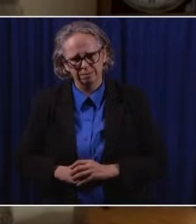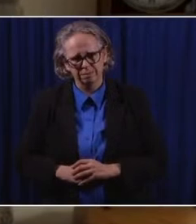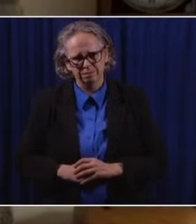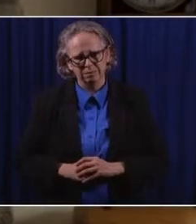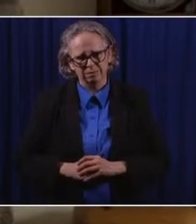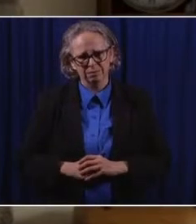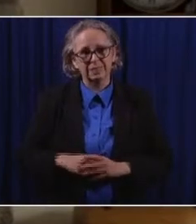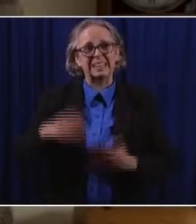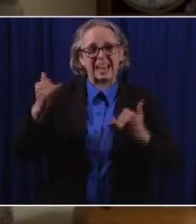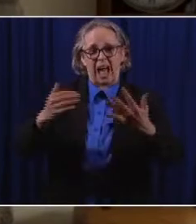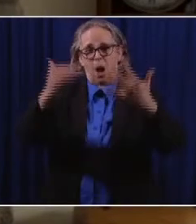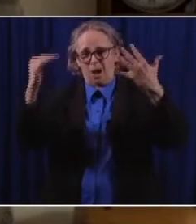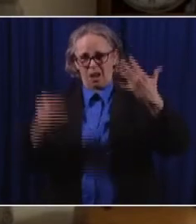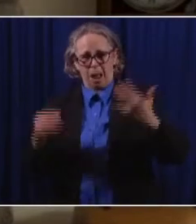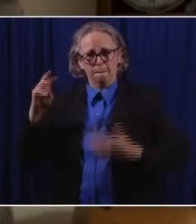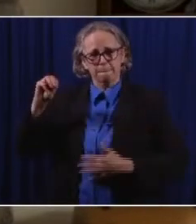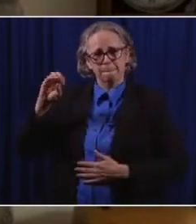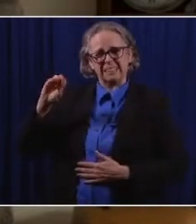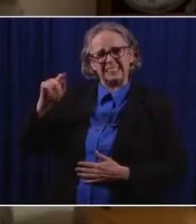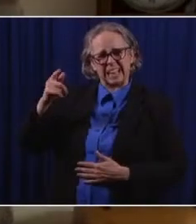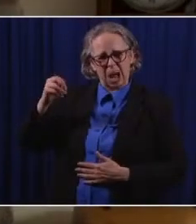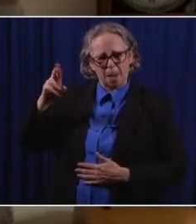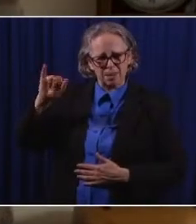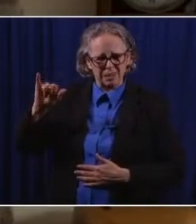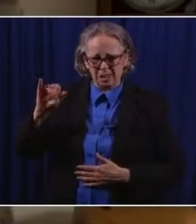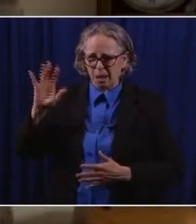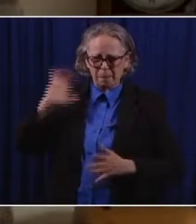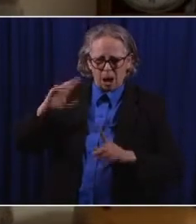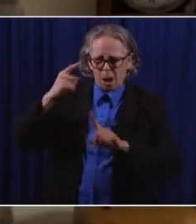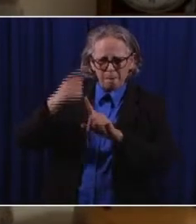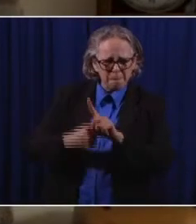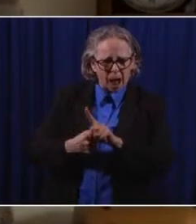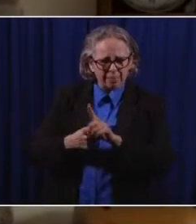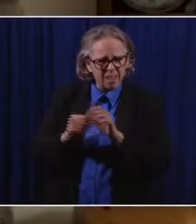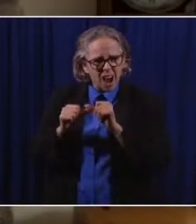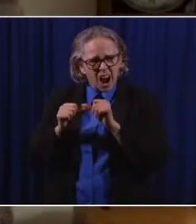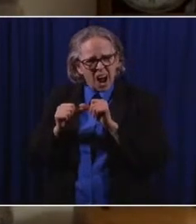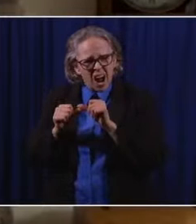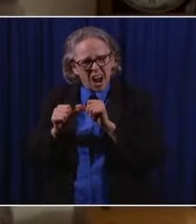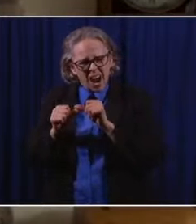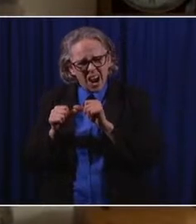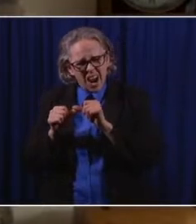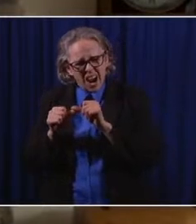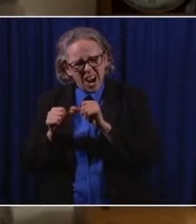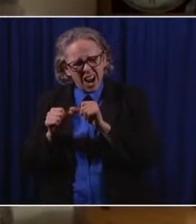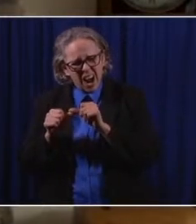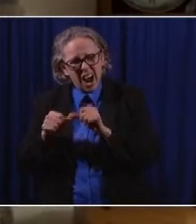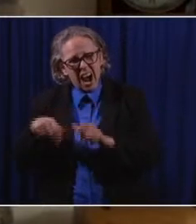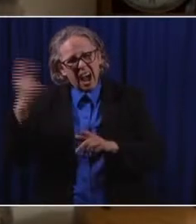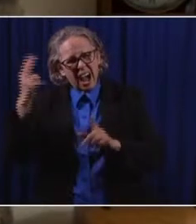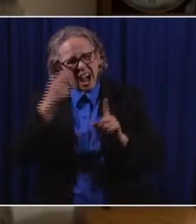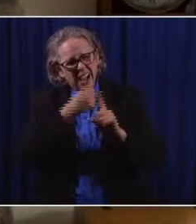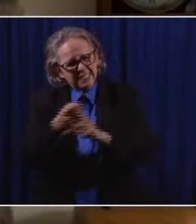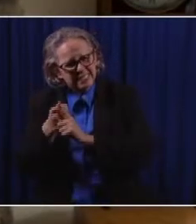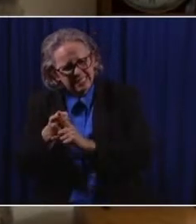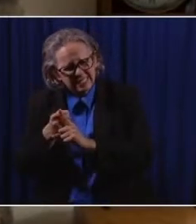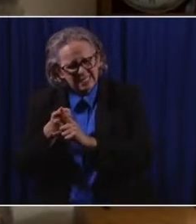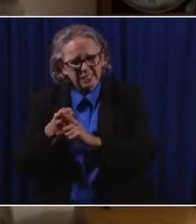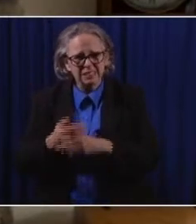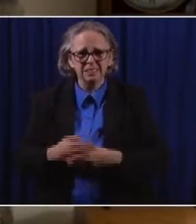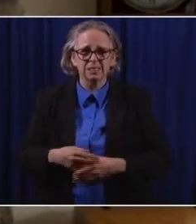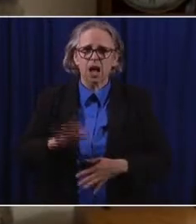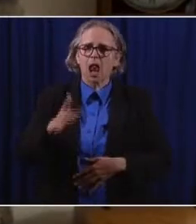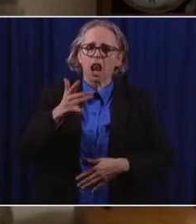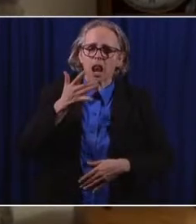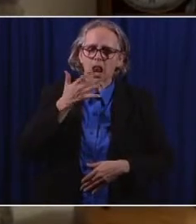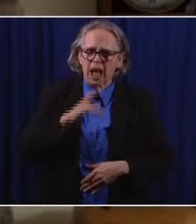more than a month. The county meets the CDC's threshold for high incidence. University of Dayton is reporting fewer cases. The